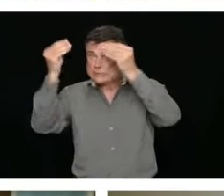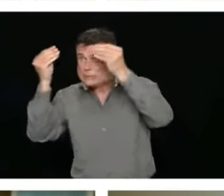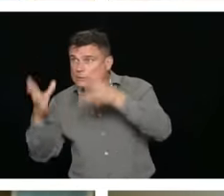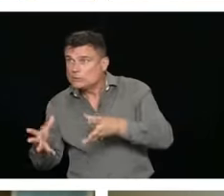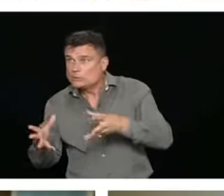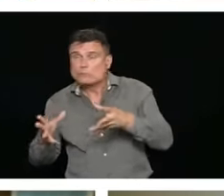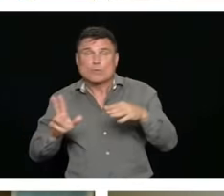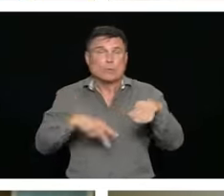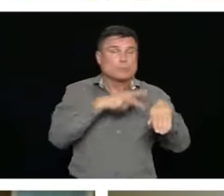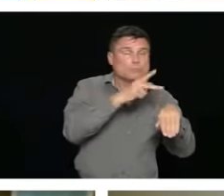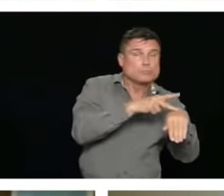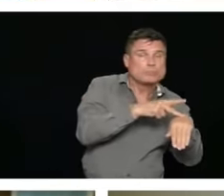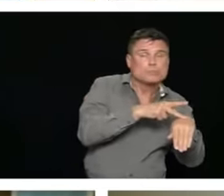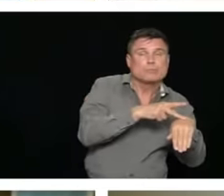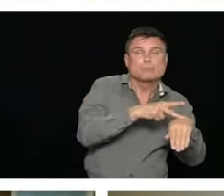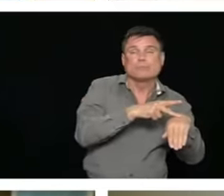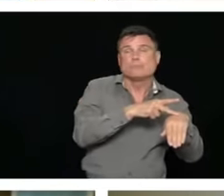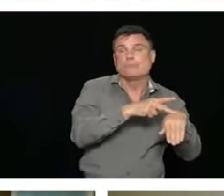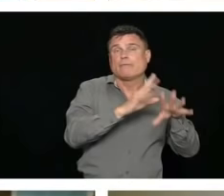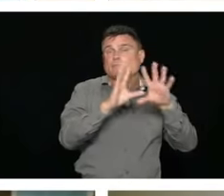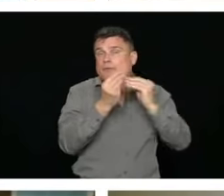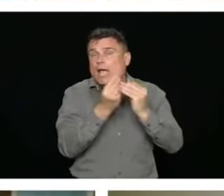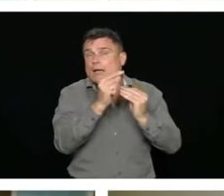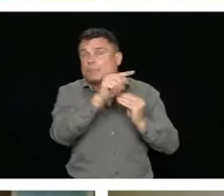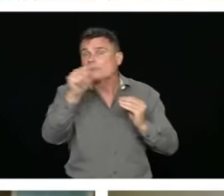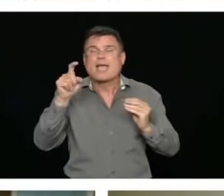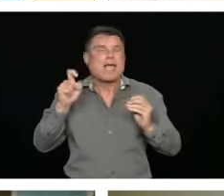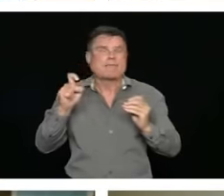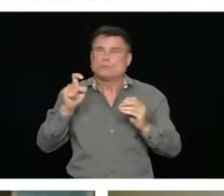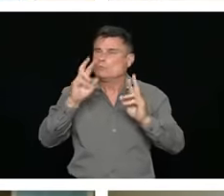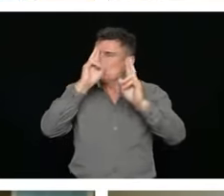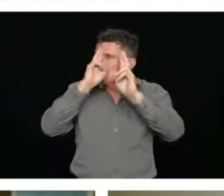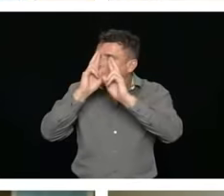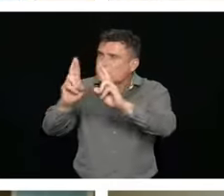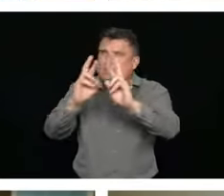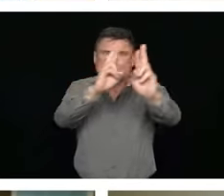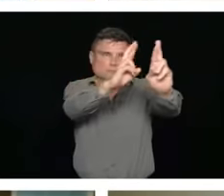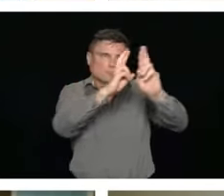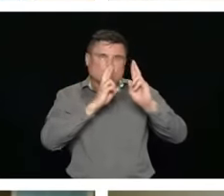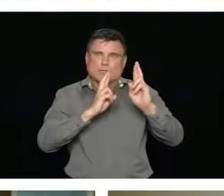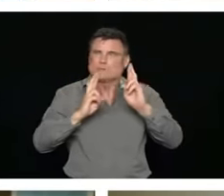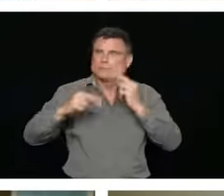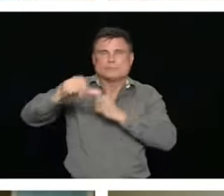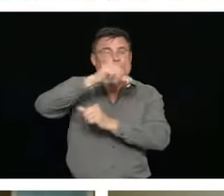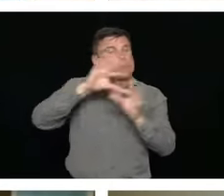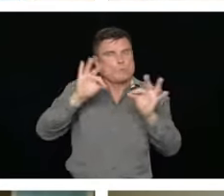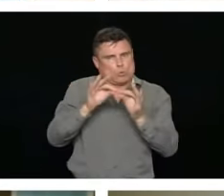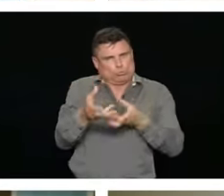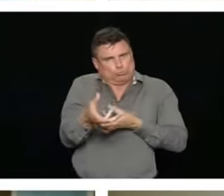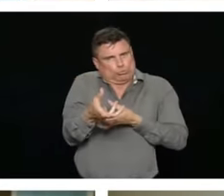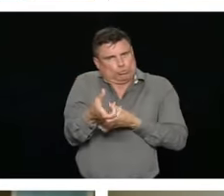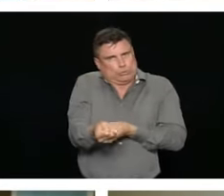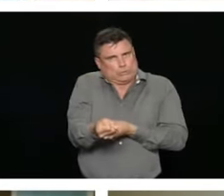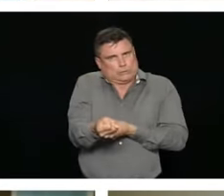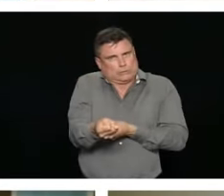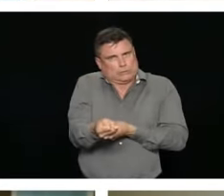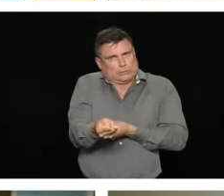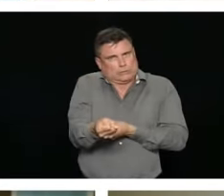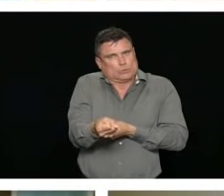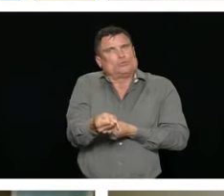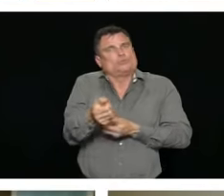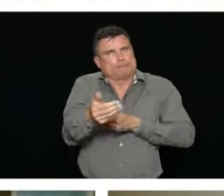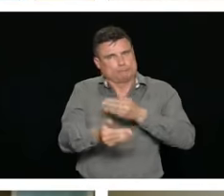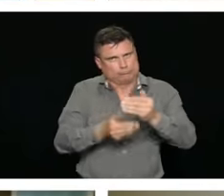mechanisms in place to ask, you know, people if they're sick or not. If that's the case, and if we're able